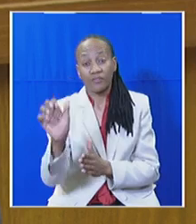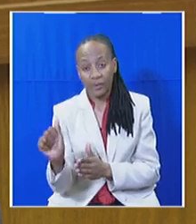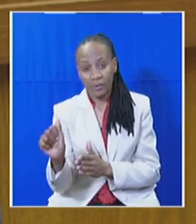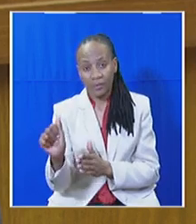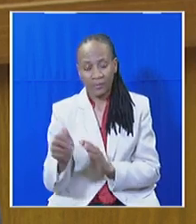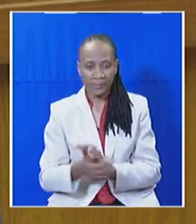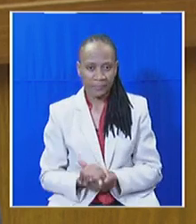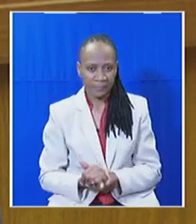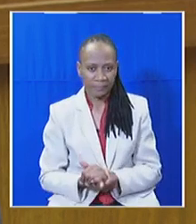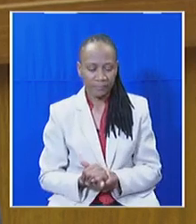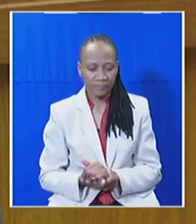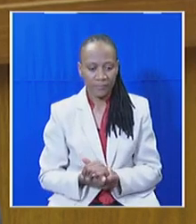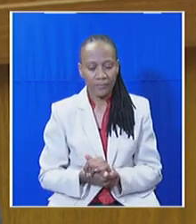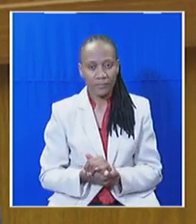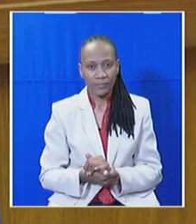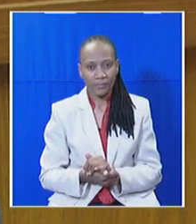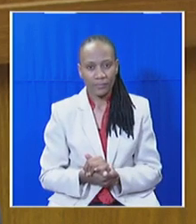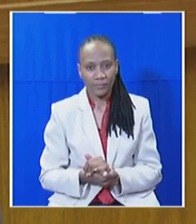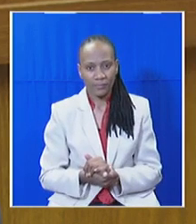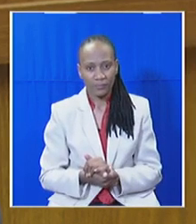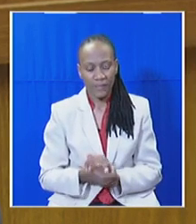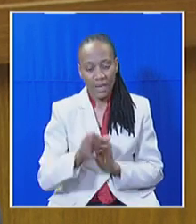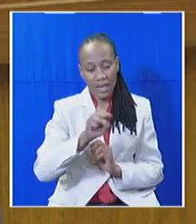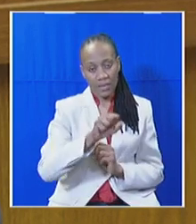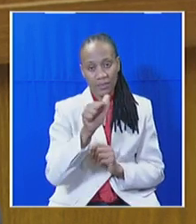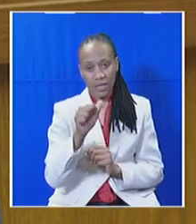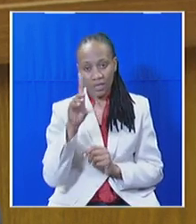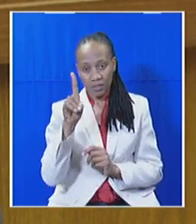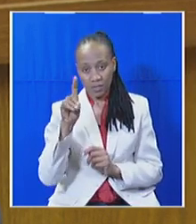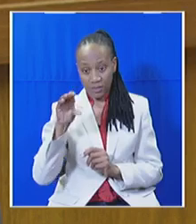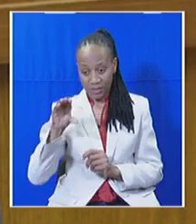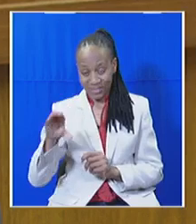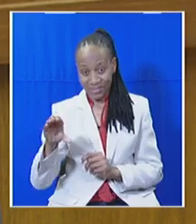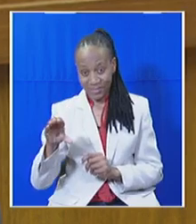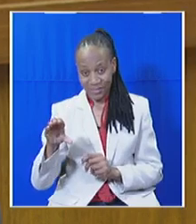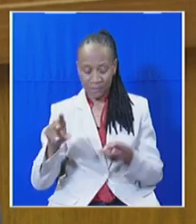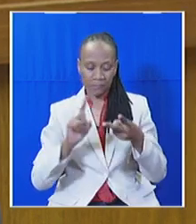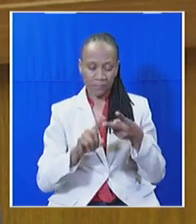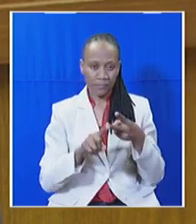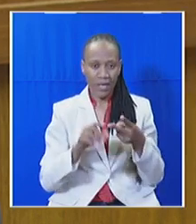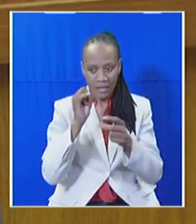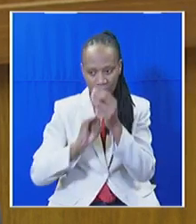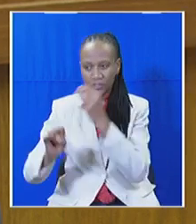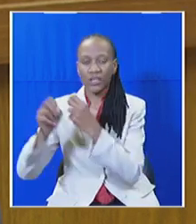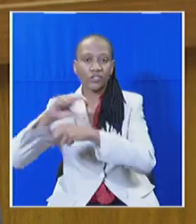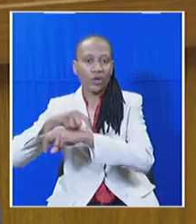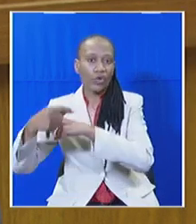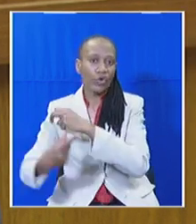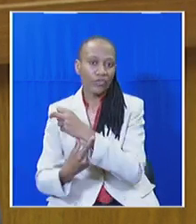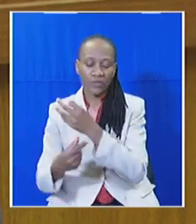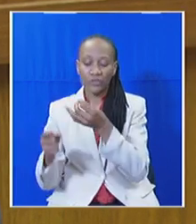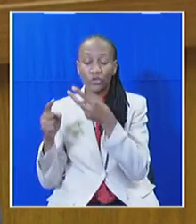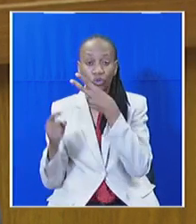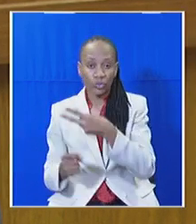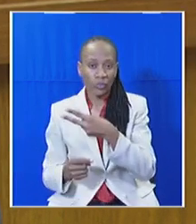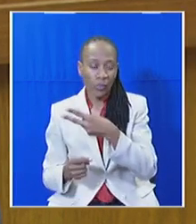the Southern African Development Community, and the International Conference of the Great Lakes